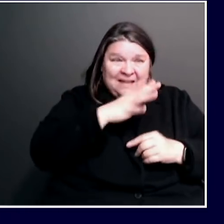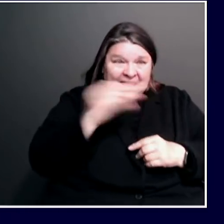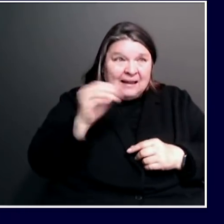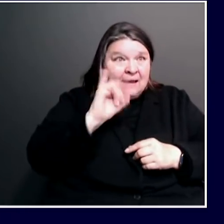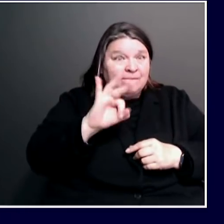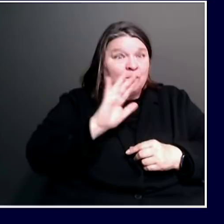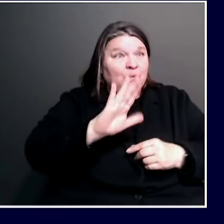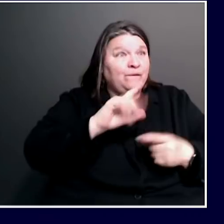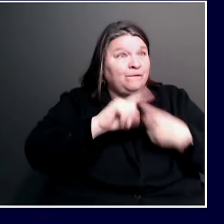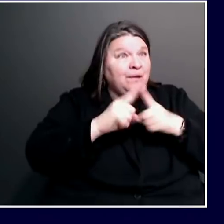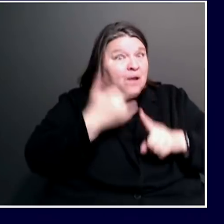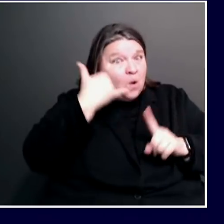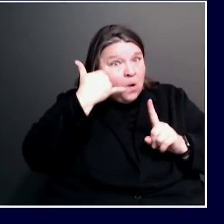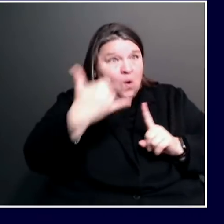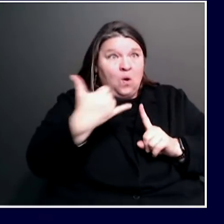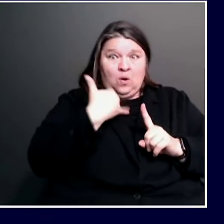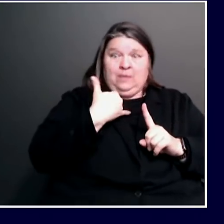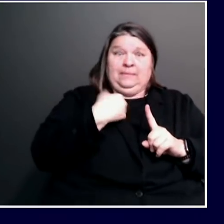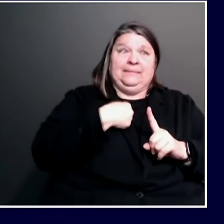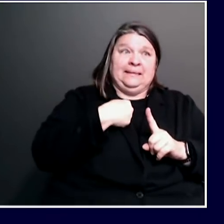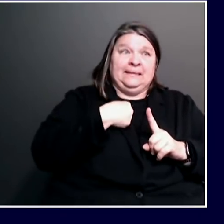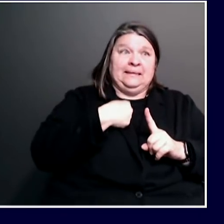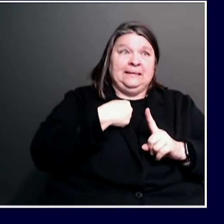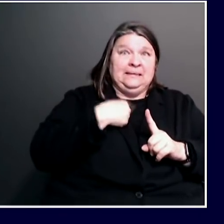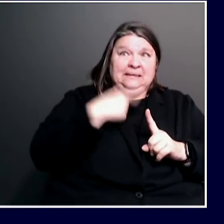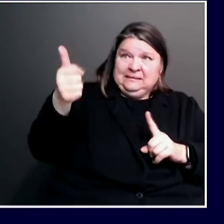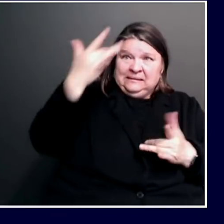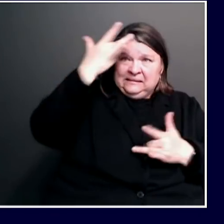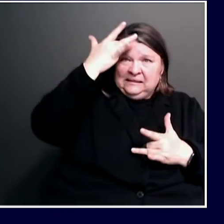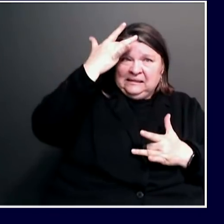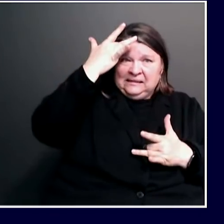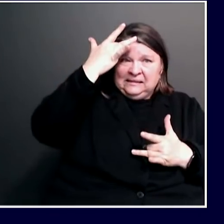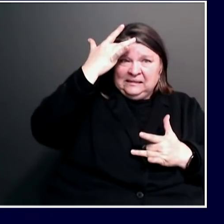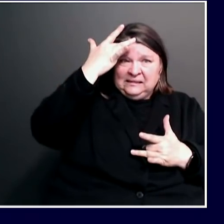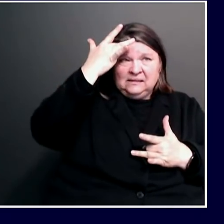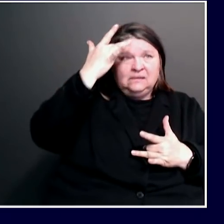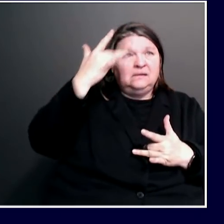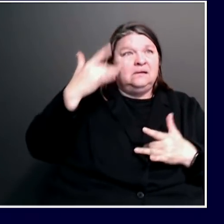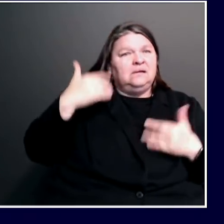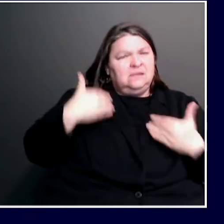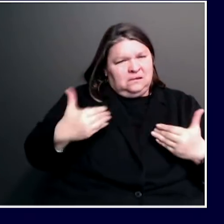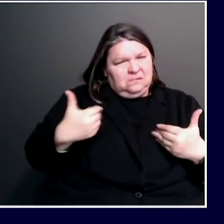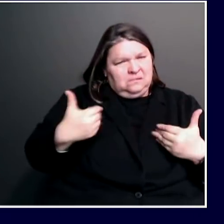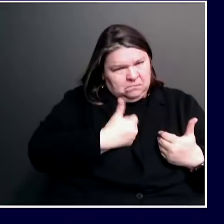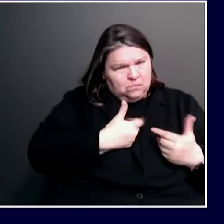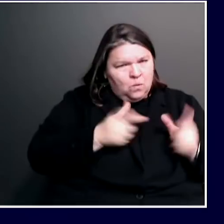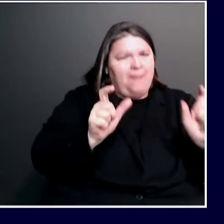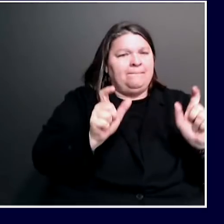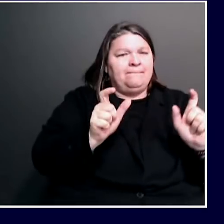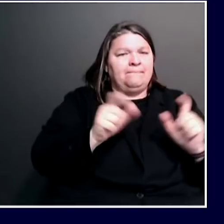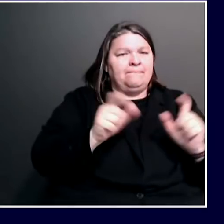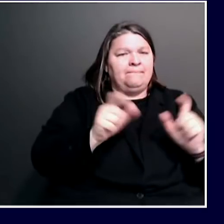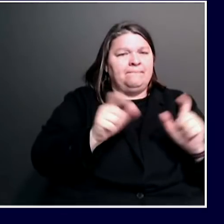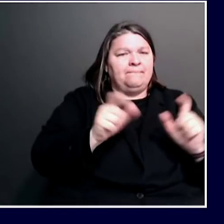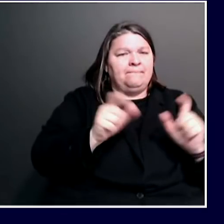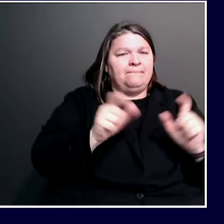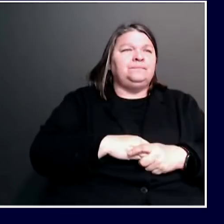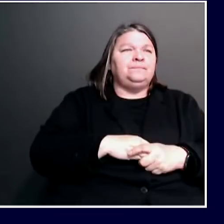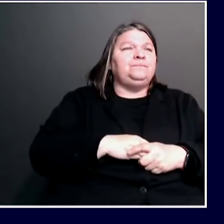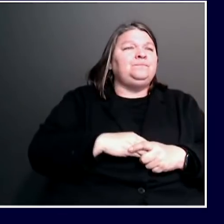contacts. The bottom line is that as the virus has changed, so must our methods to address